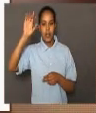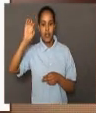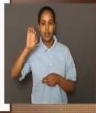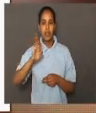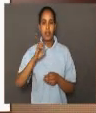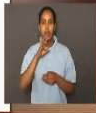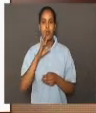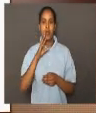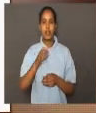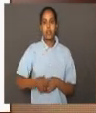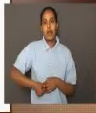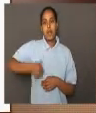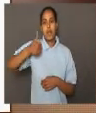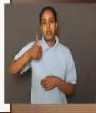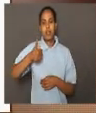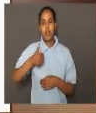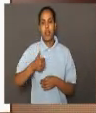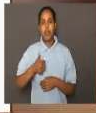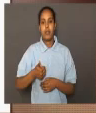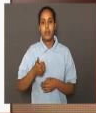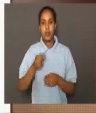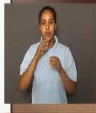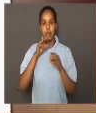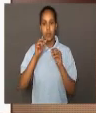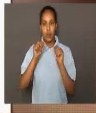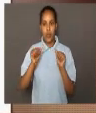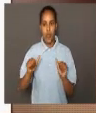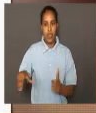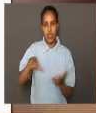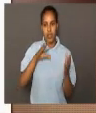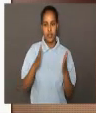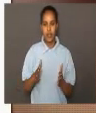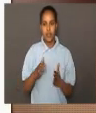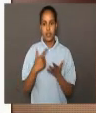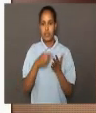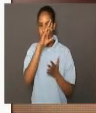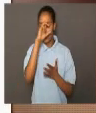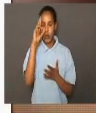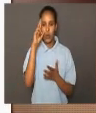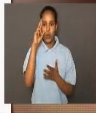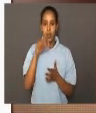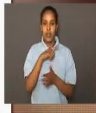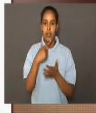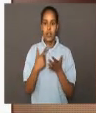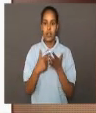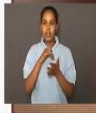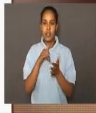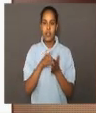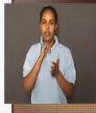Water is the most prominent solvent. This is because it is